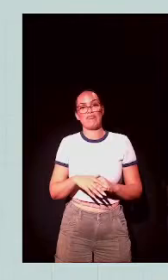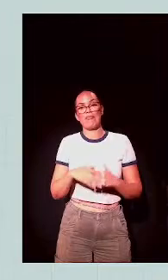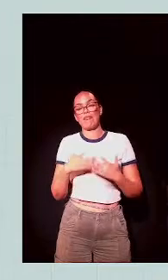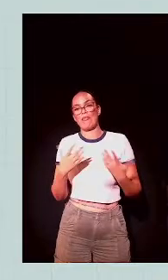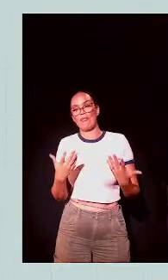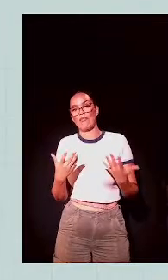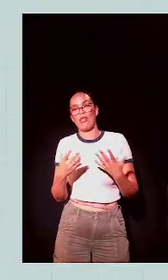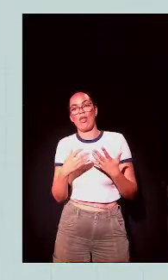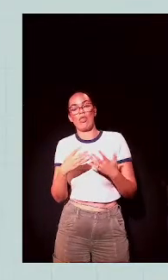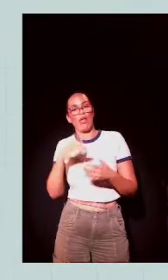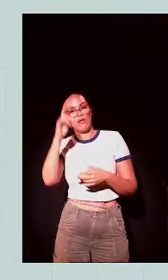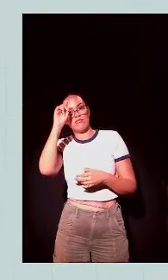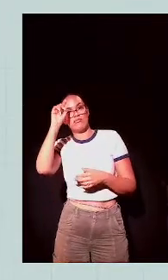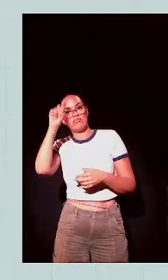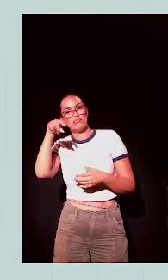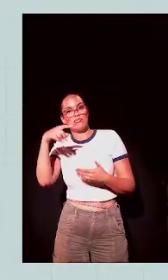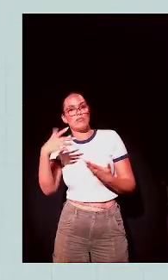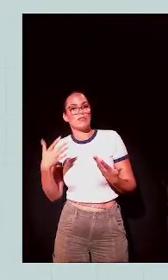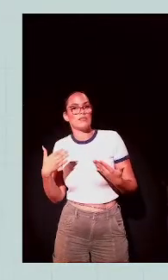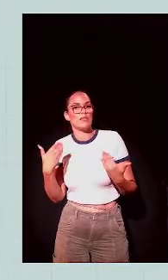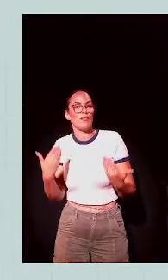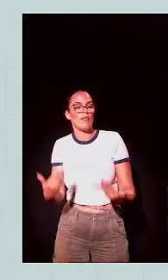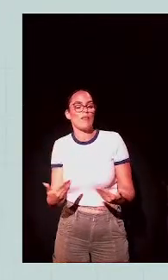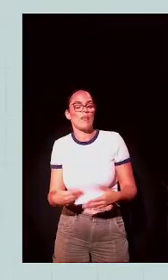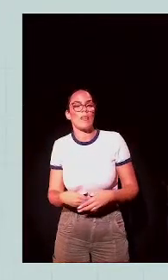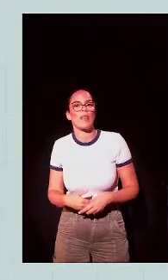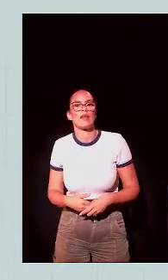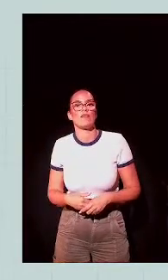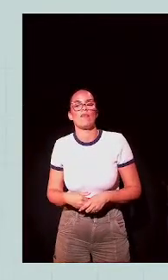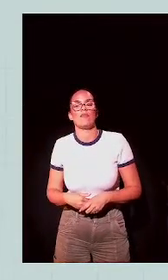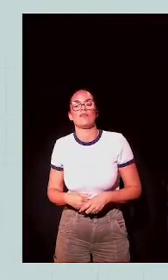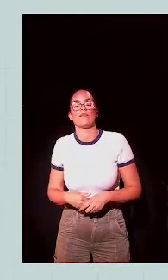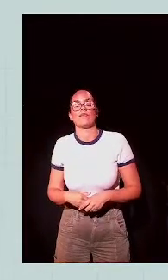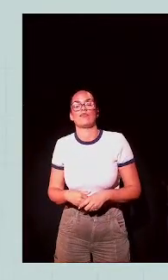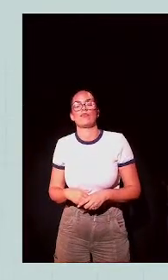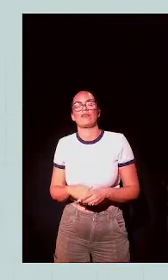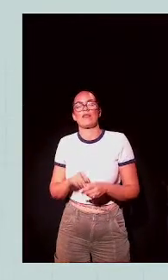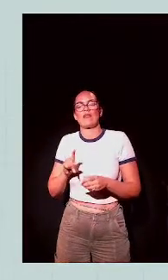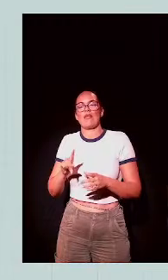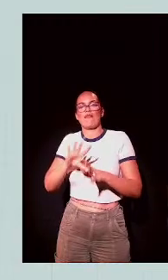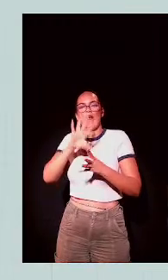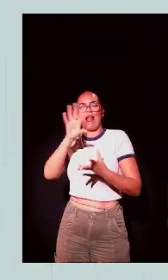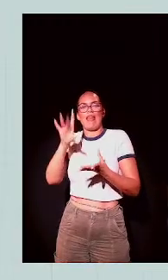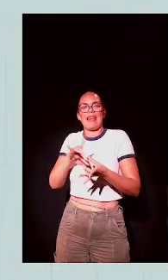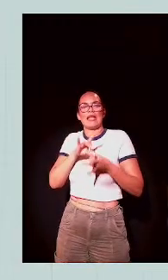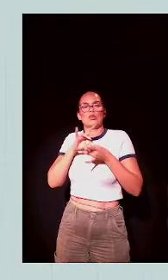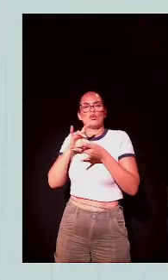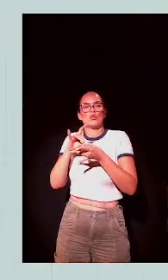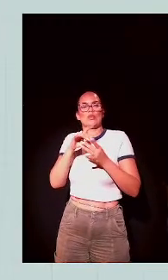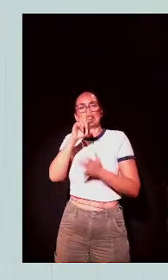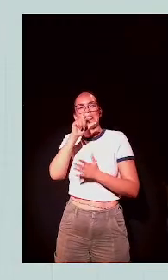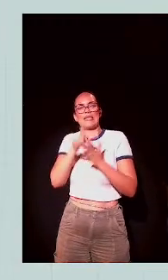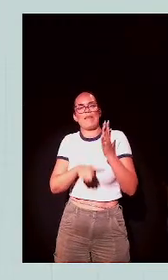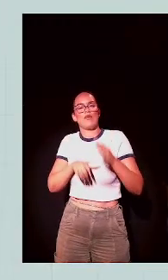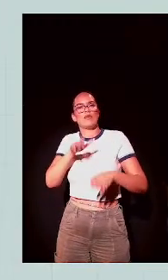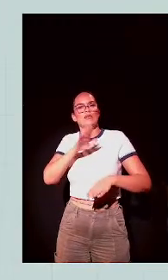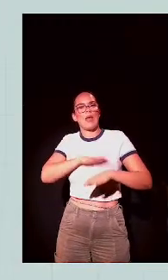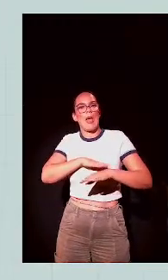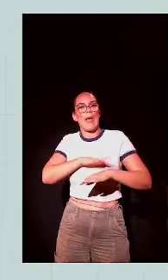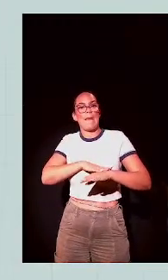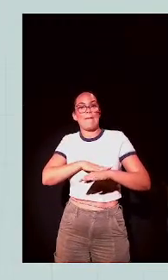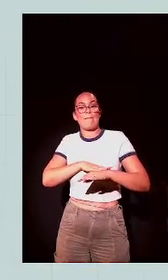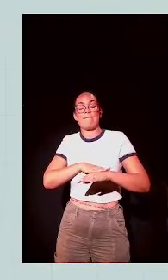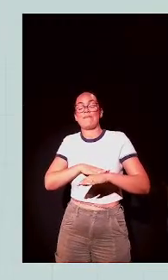forward as being embodying disabled time is really David